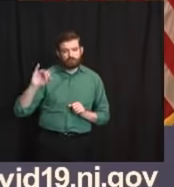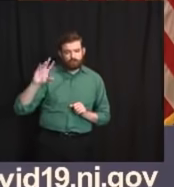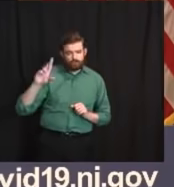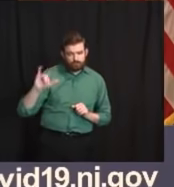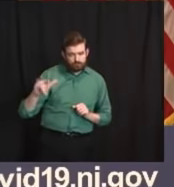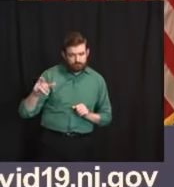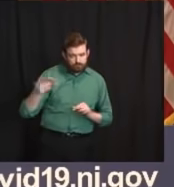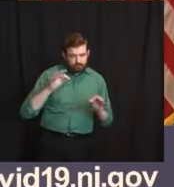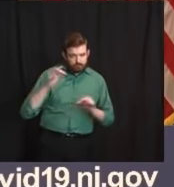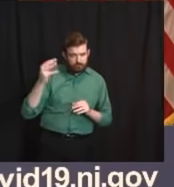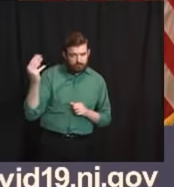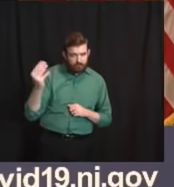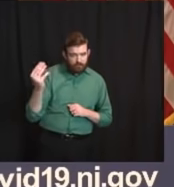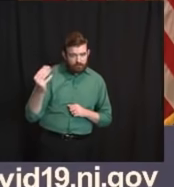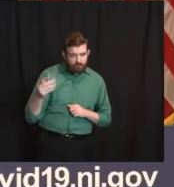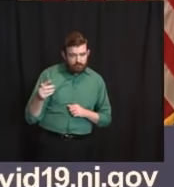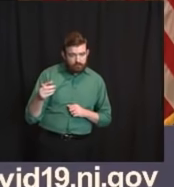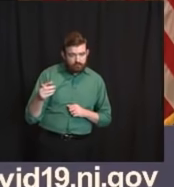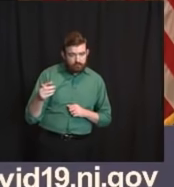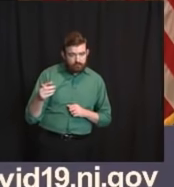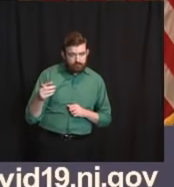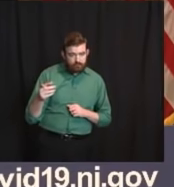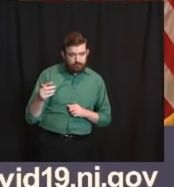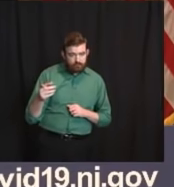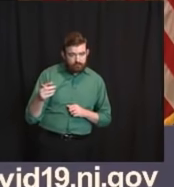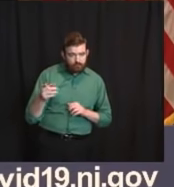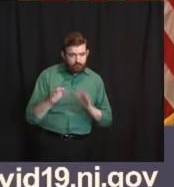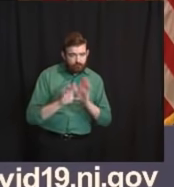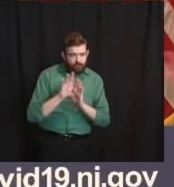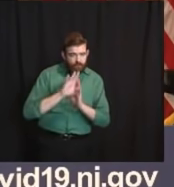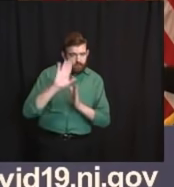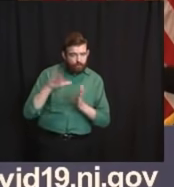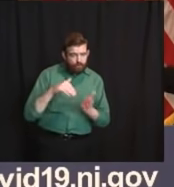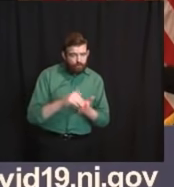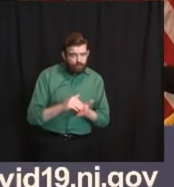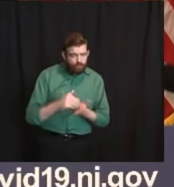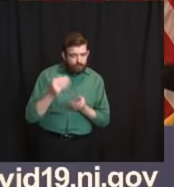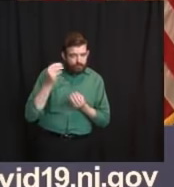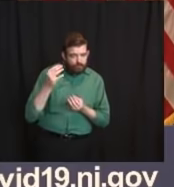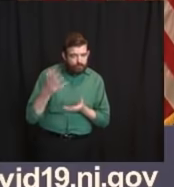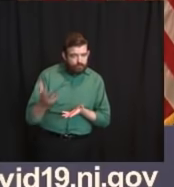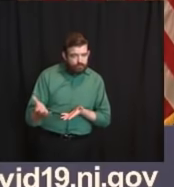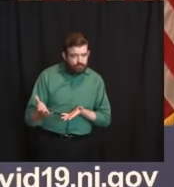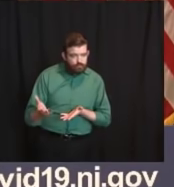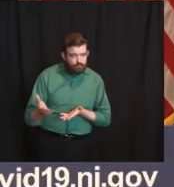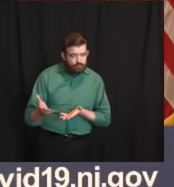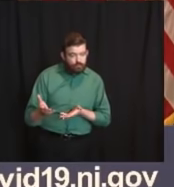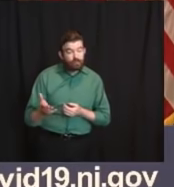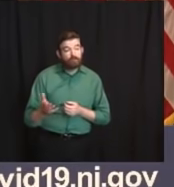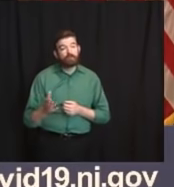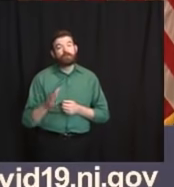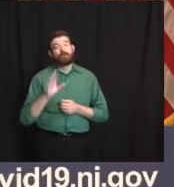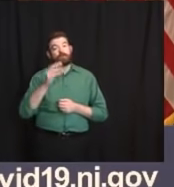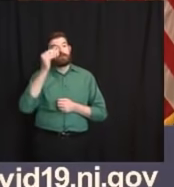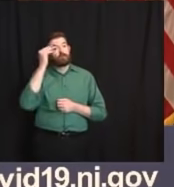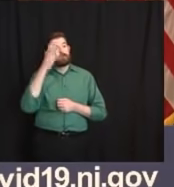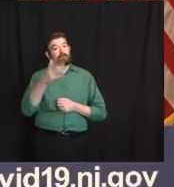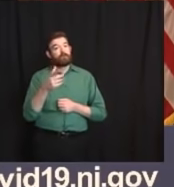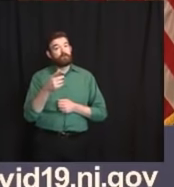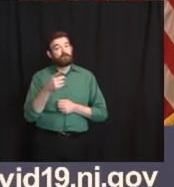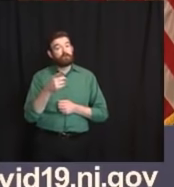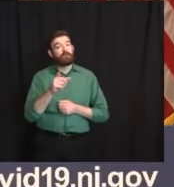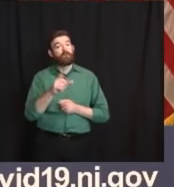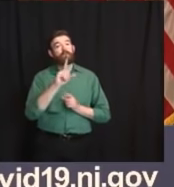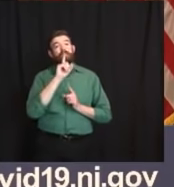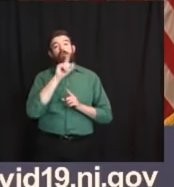that. But please tell me, and then developmental centers, whether or not you've got any color on that. Developmental centers are included in the long-term care